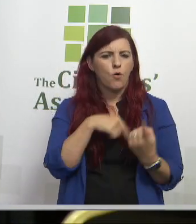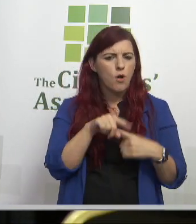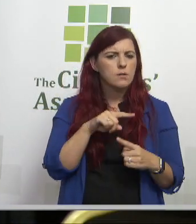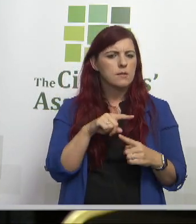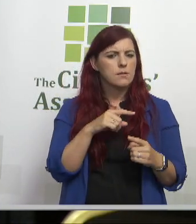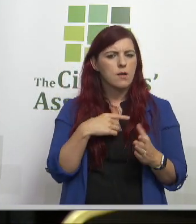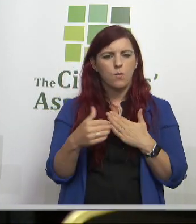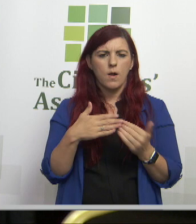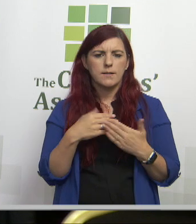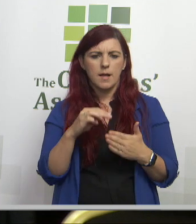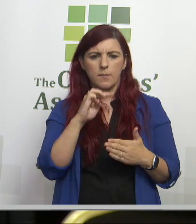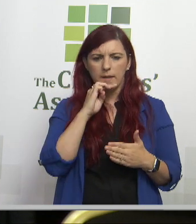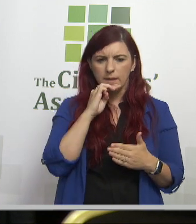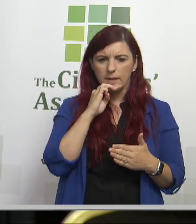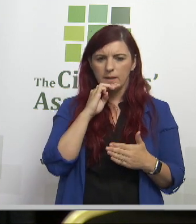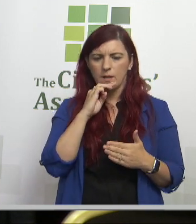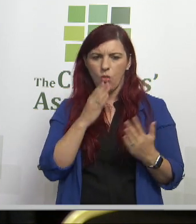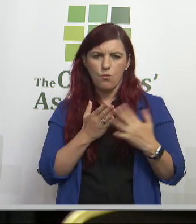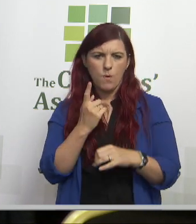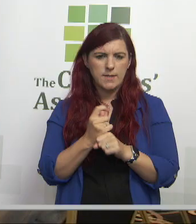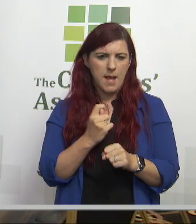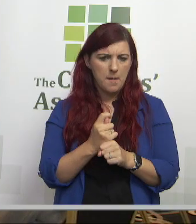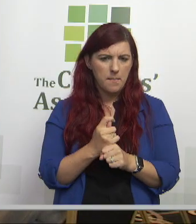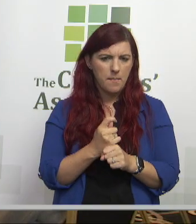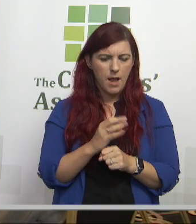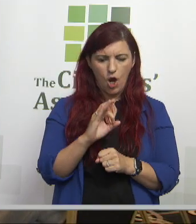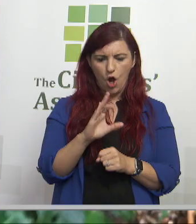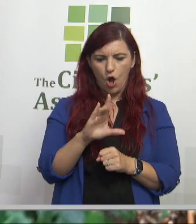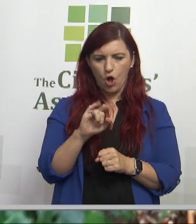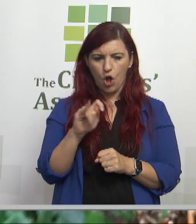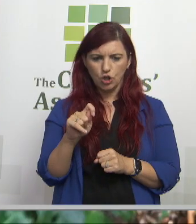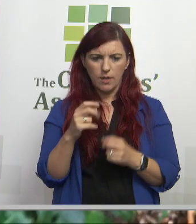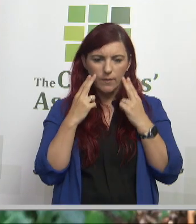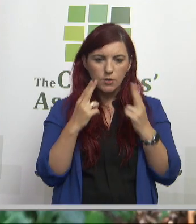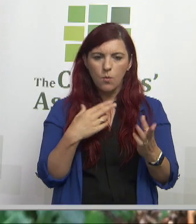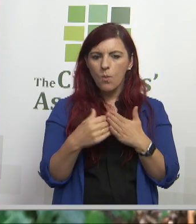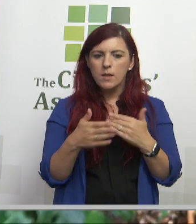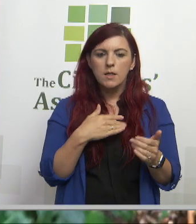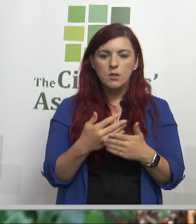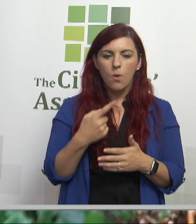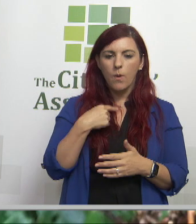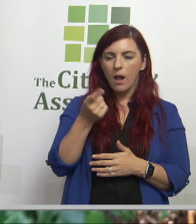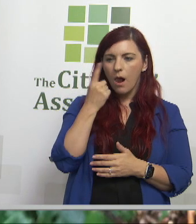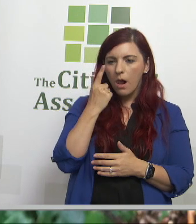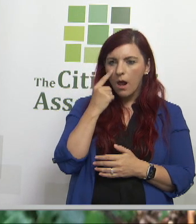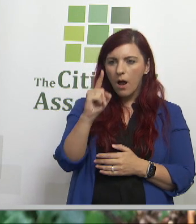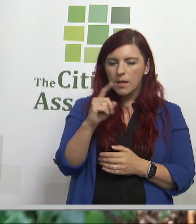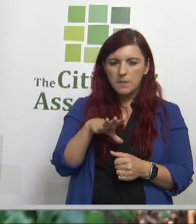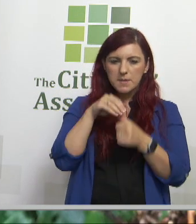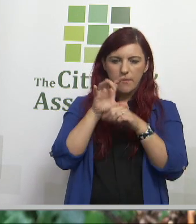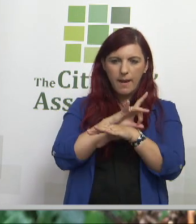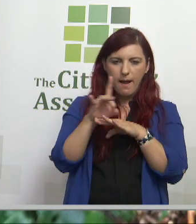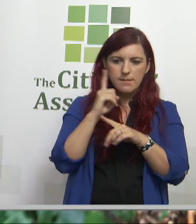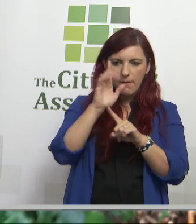what does loss of nature look like over time? So we get used to looking at a particular type of landscape